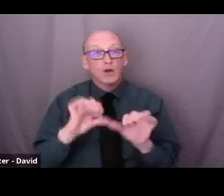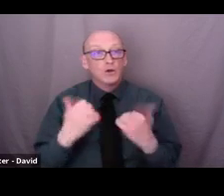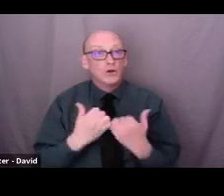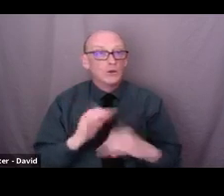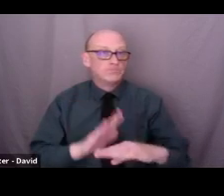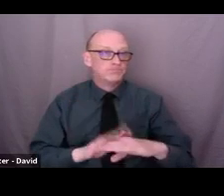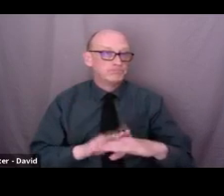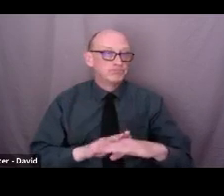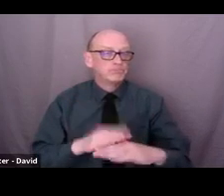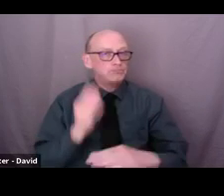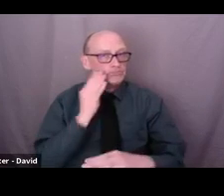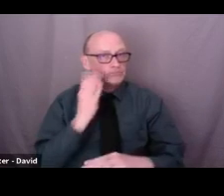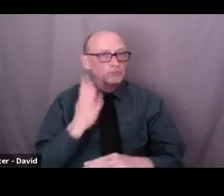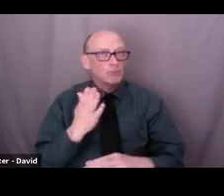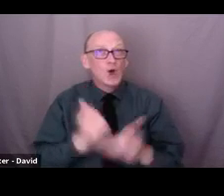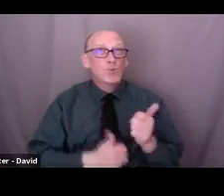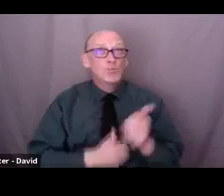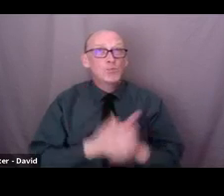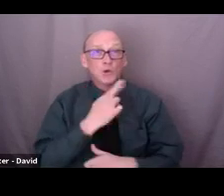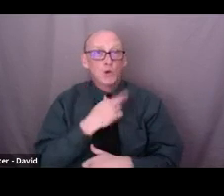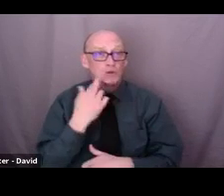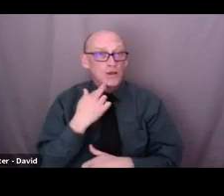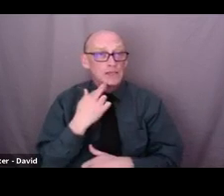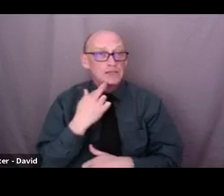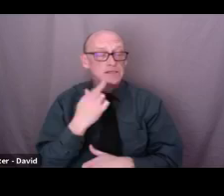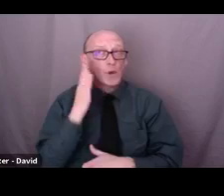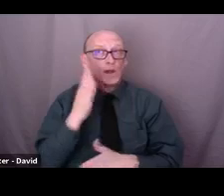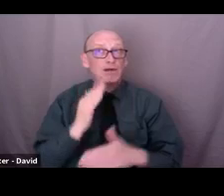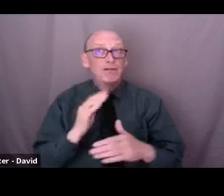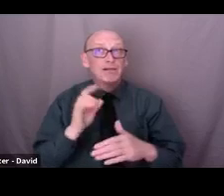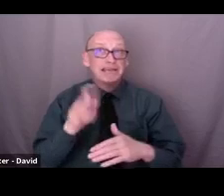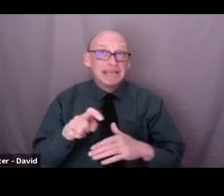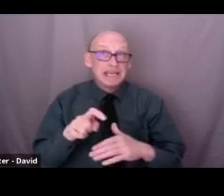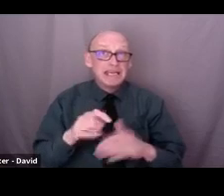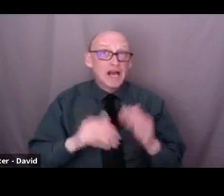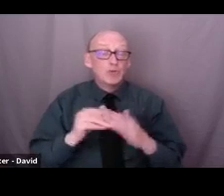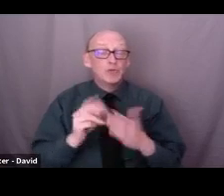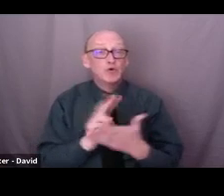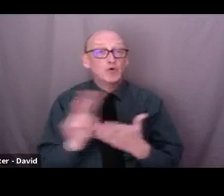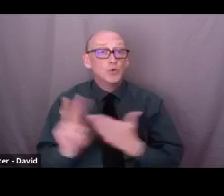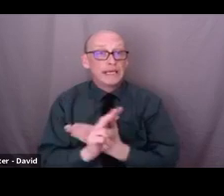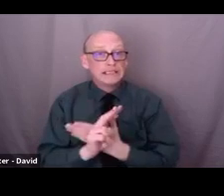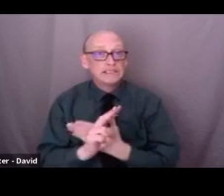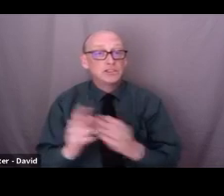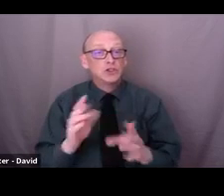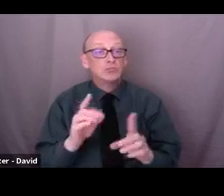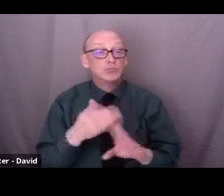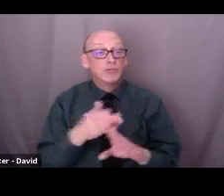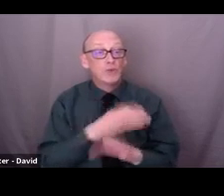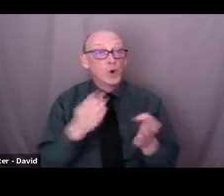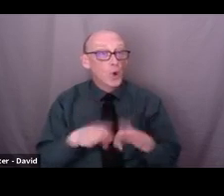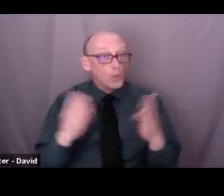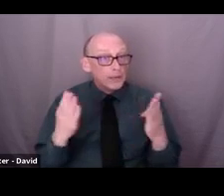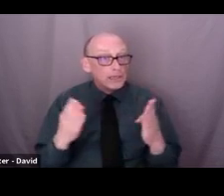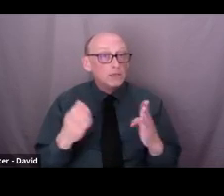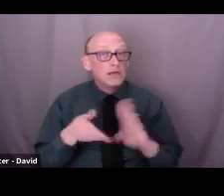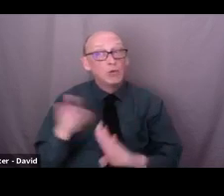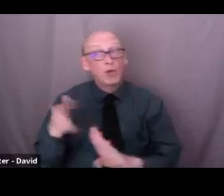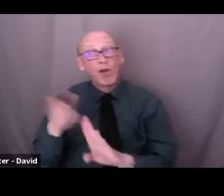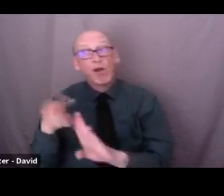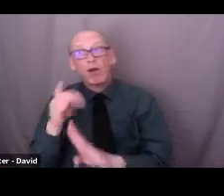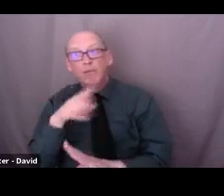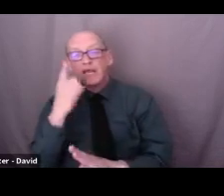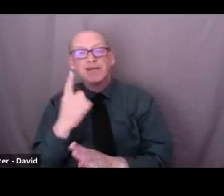most restaurants are going to take about 2 weeks to get up and running and procure the things that they need. So reaching out to vendors